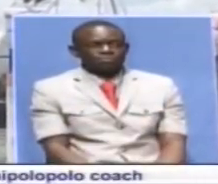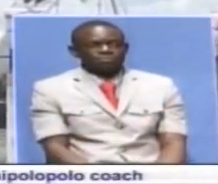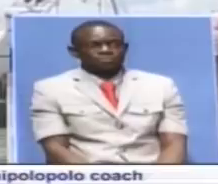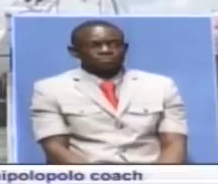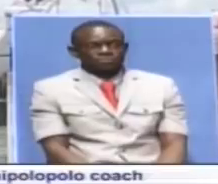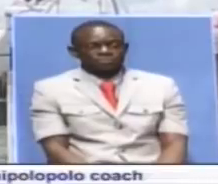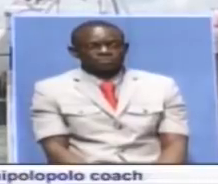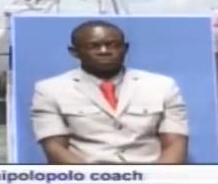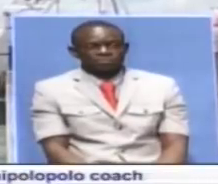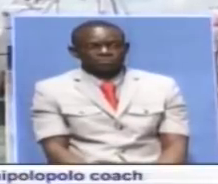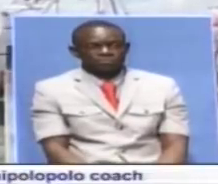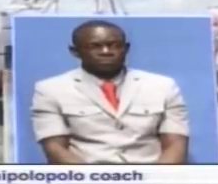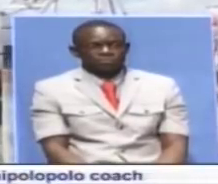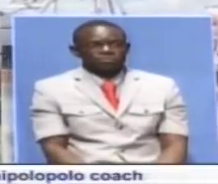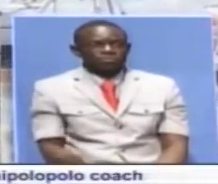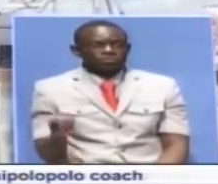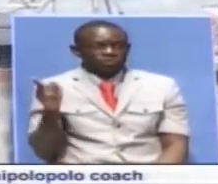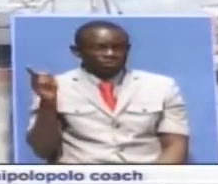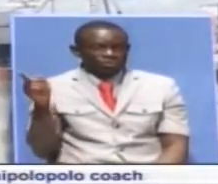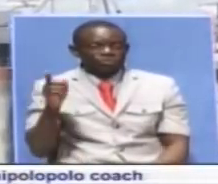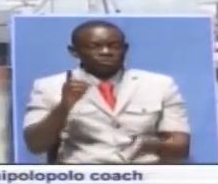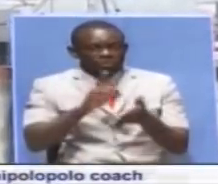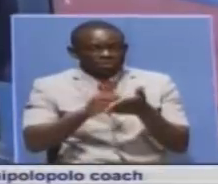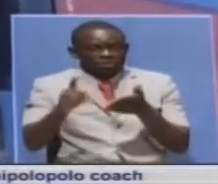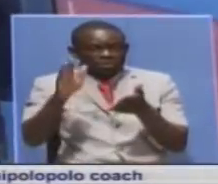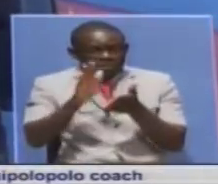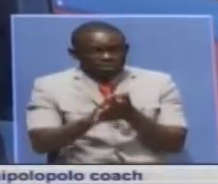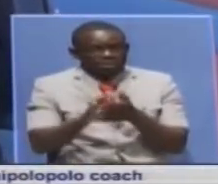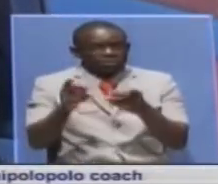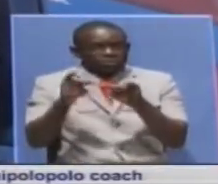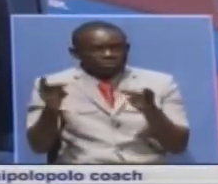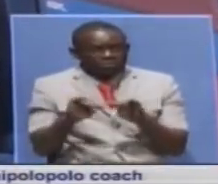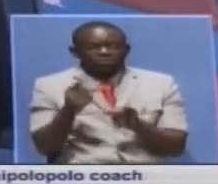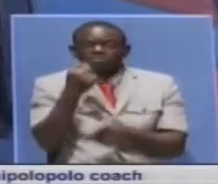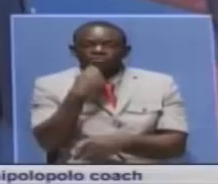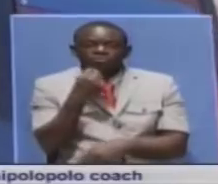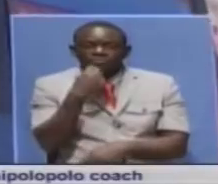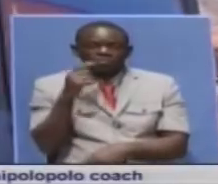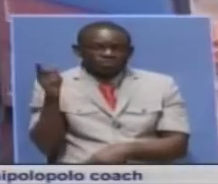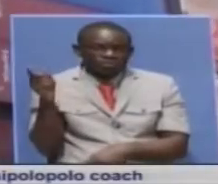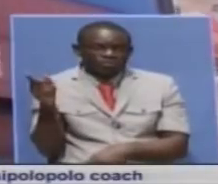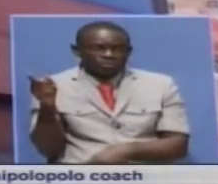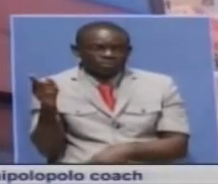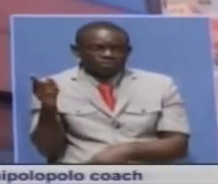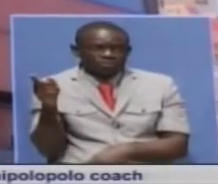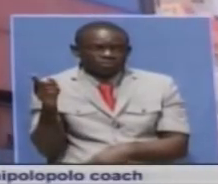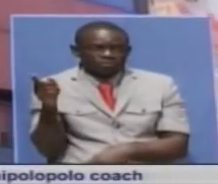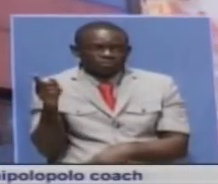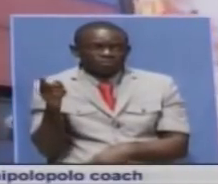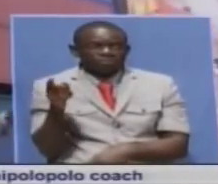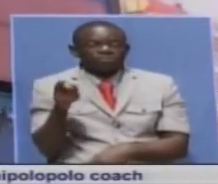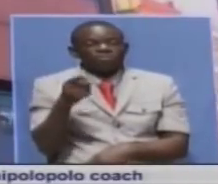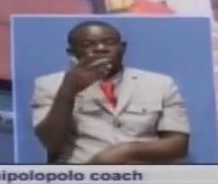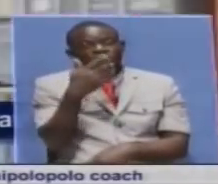It is a busy day at the Dar es Salaam port in Tanzania. About 13 metric tons of cargo is handled here